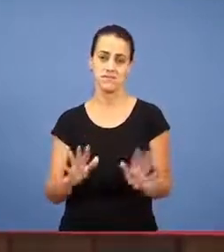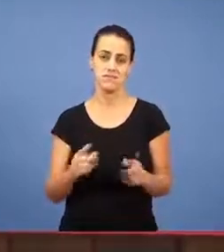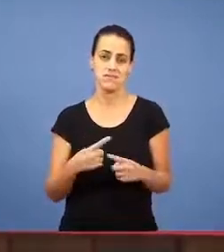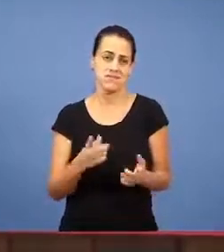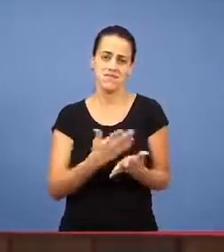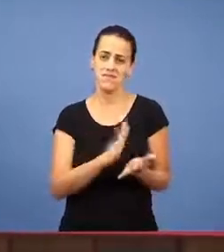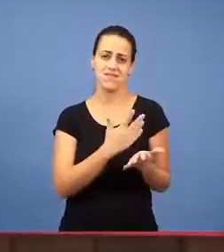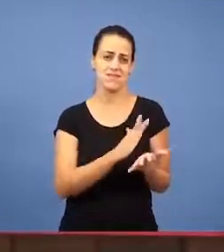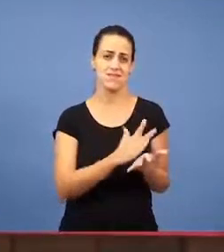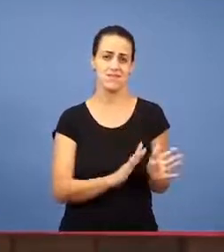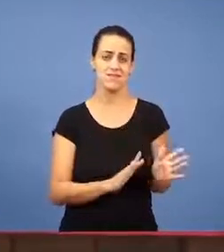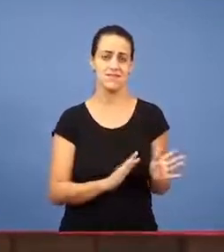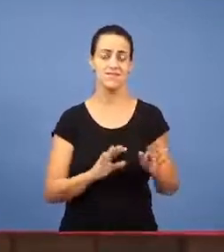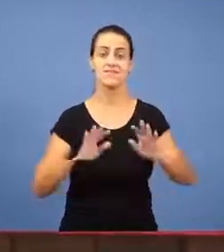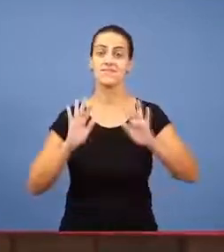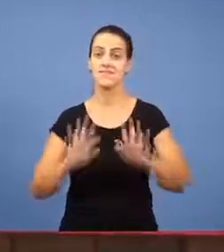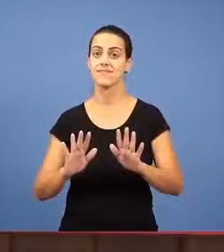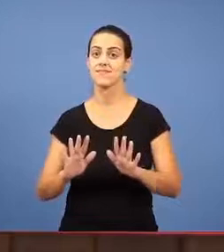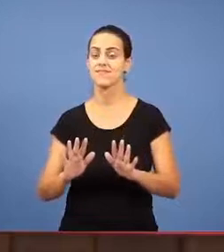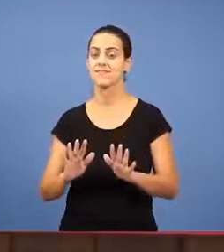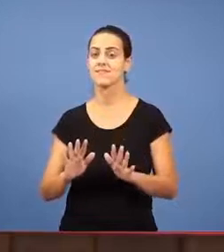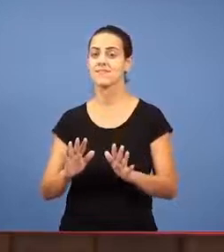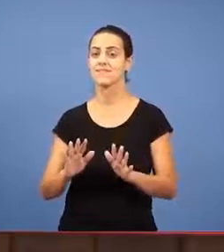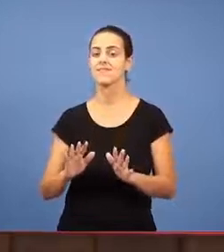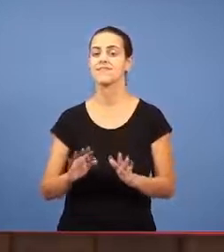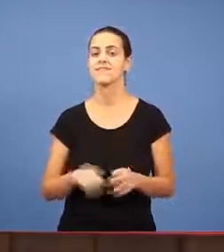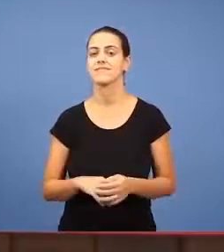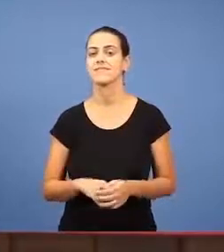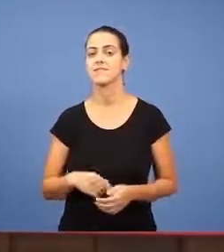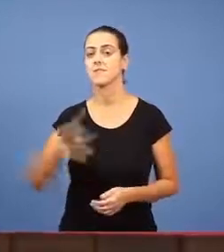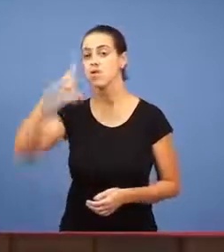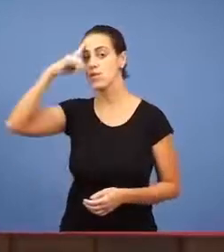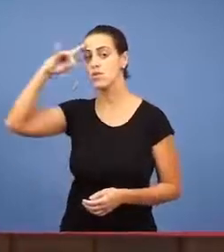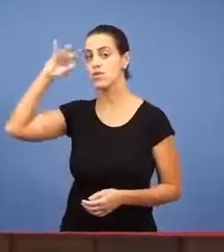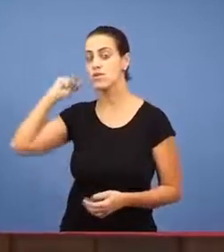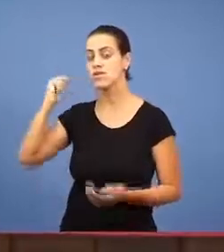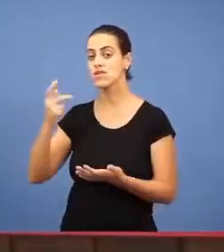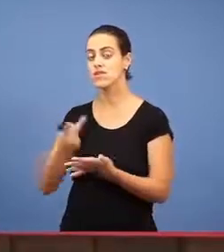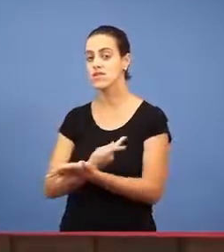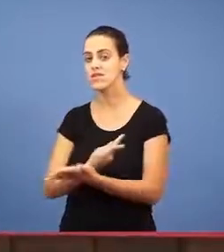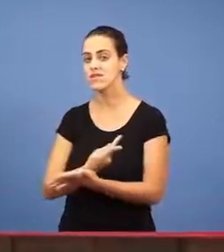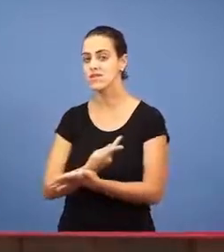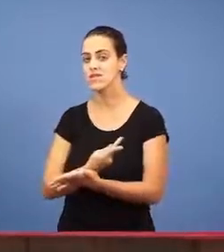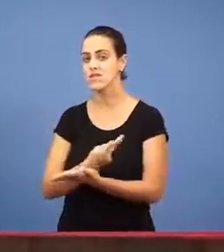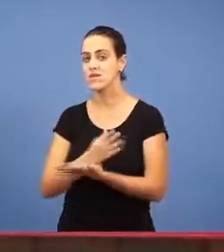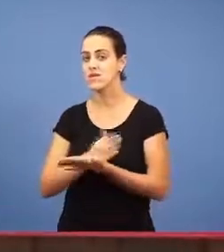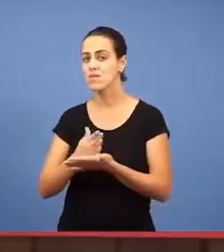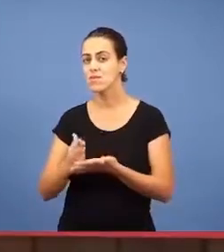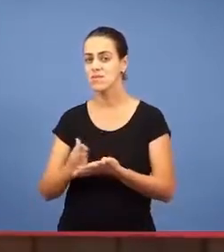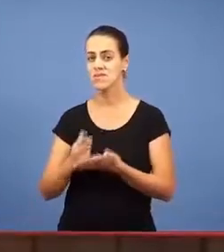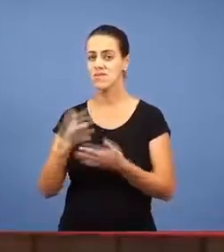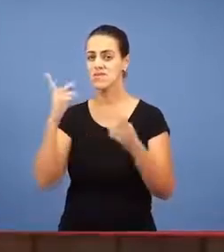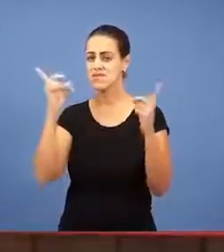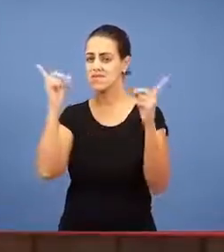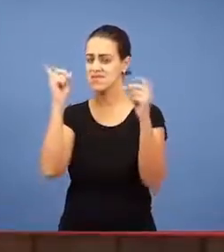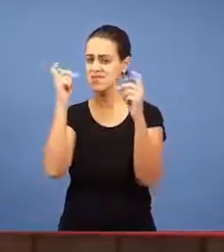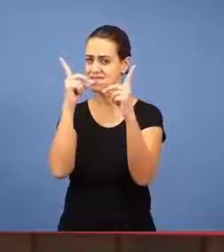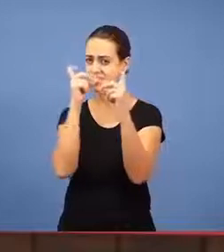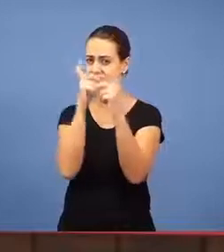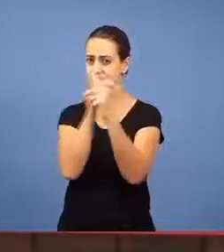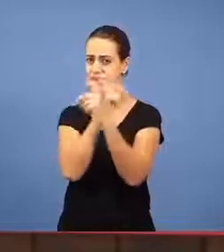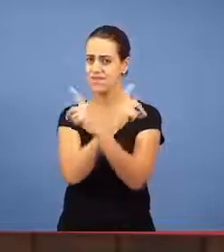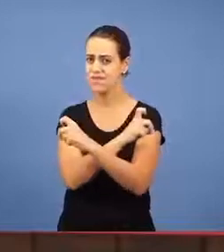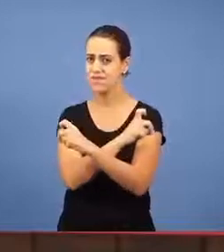everything. But in fact, there came a moment in which the situation got so